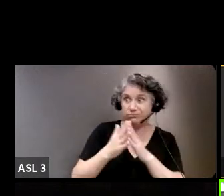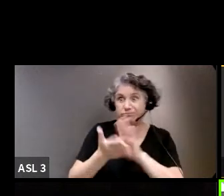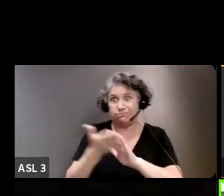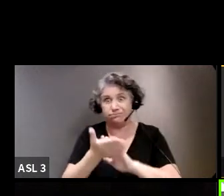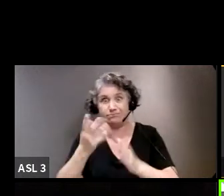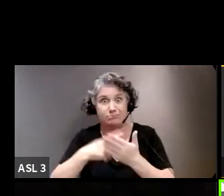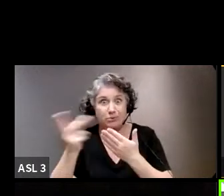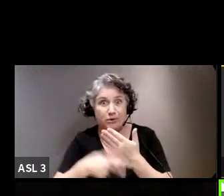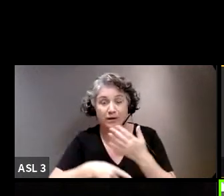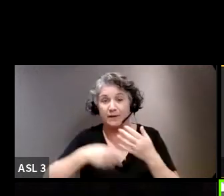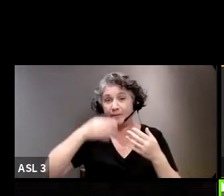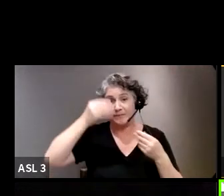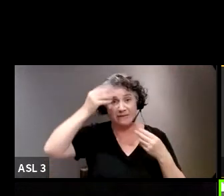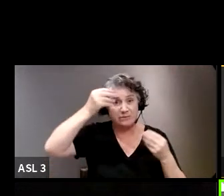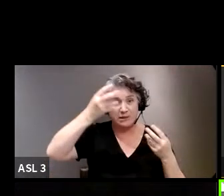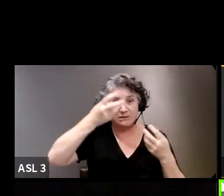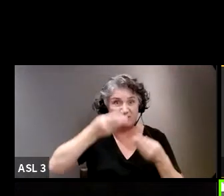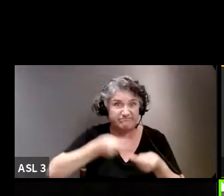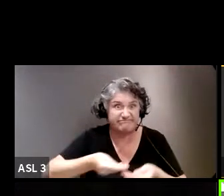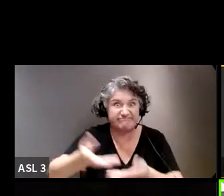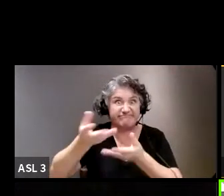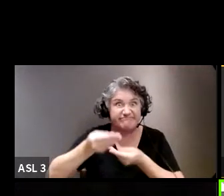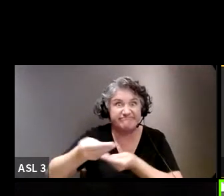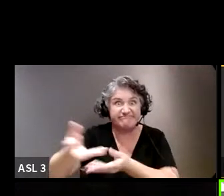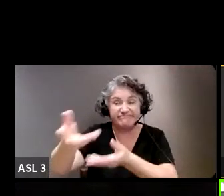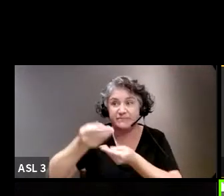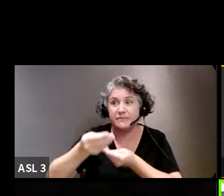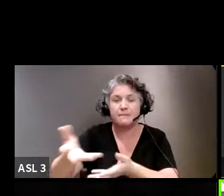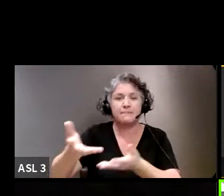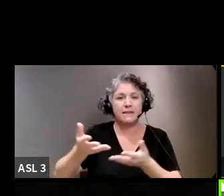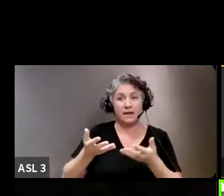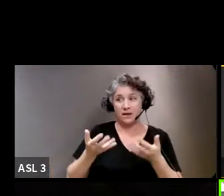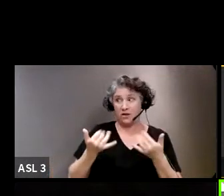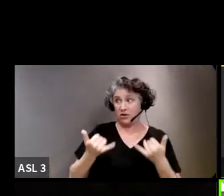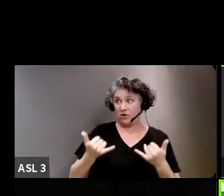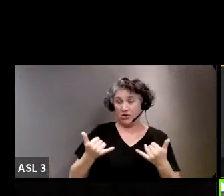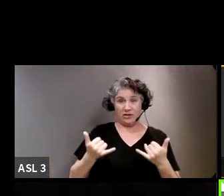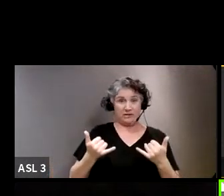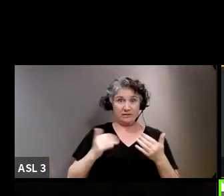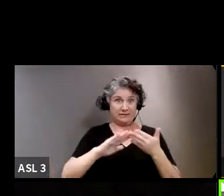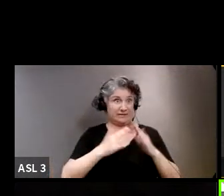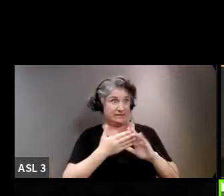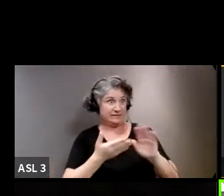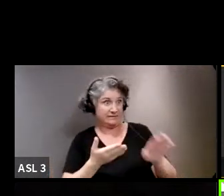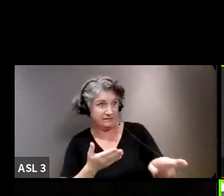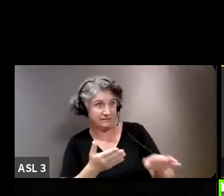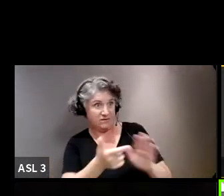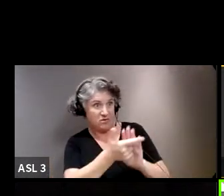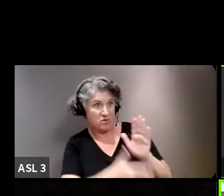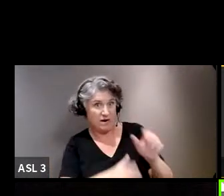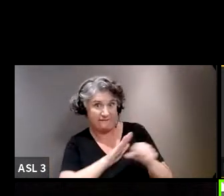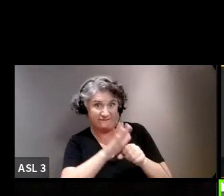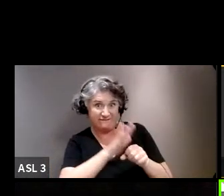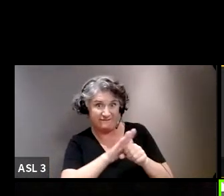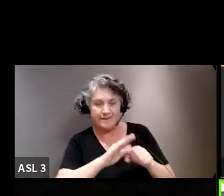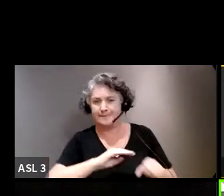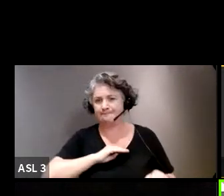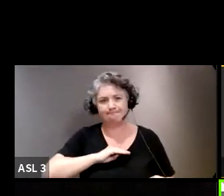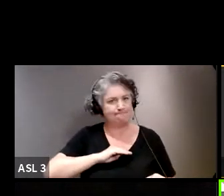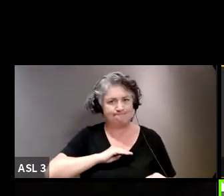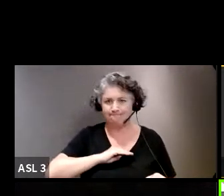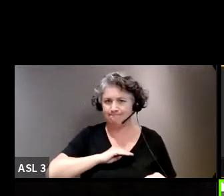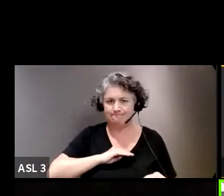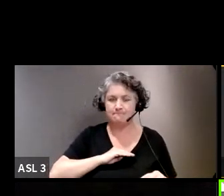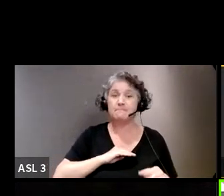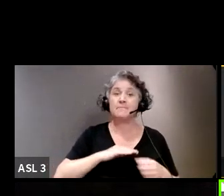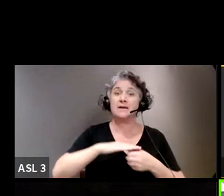exchange is up and running and that the current stable of capability the at the city level will not meet us the pressure is also on us to